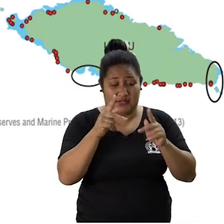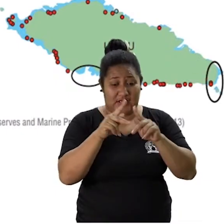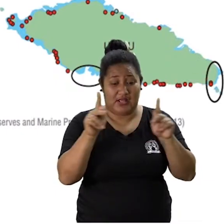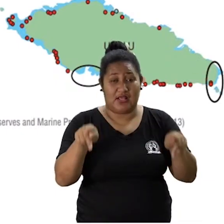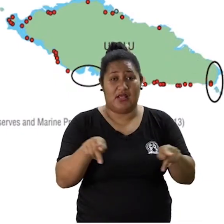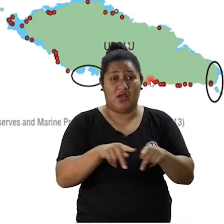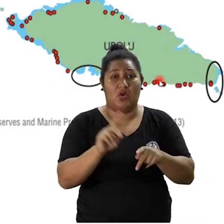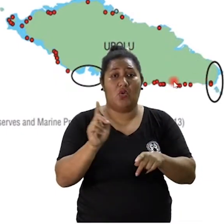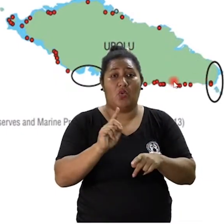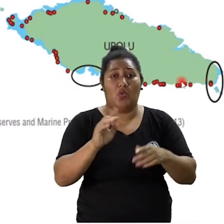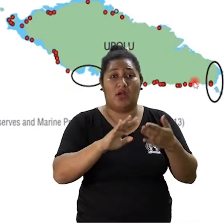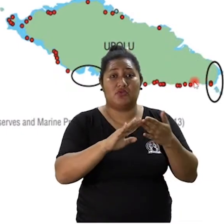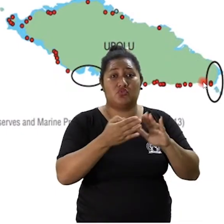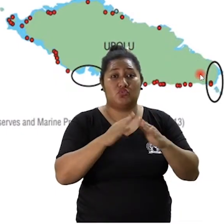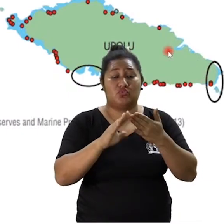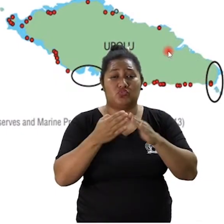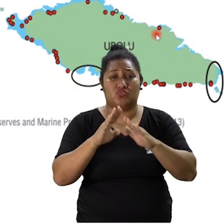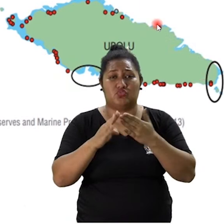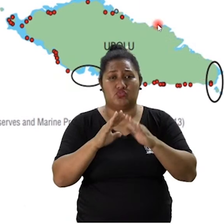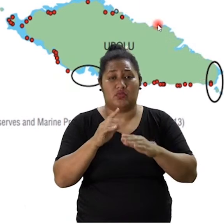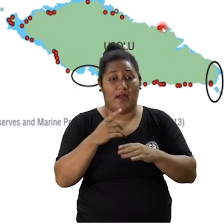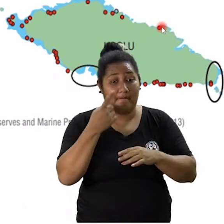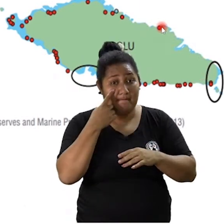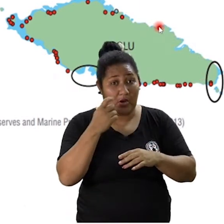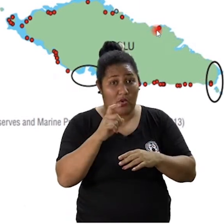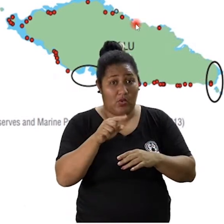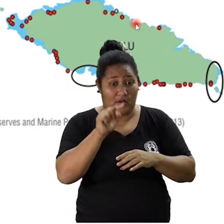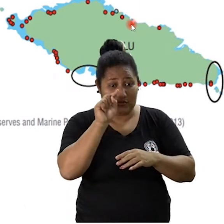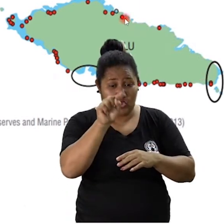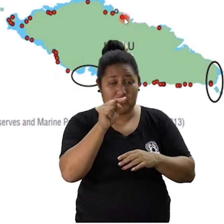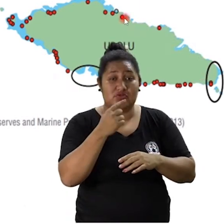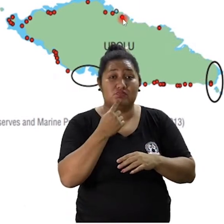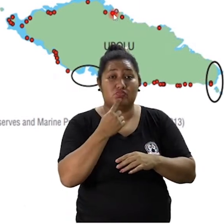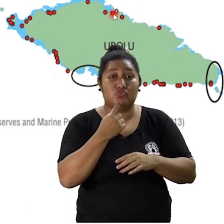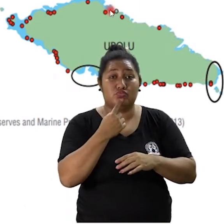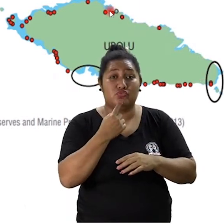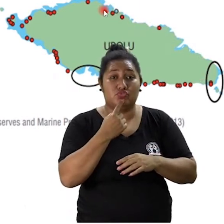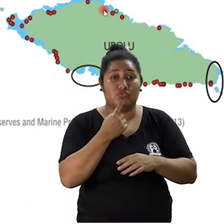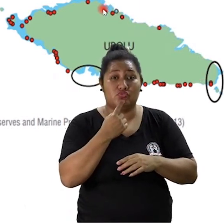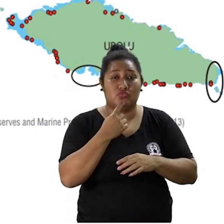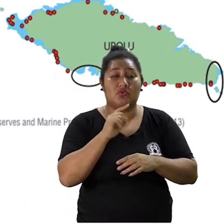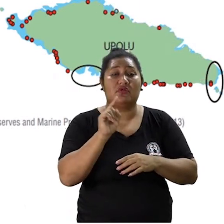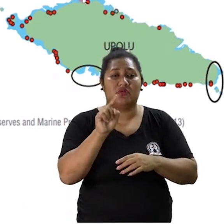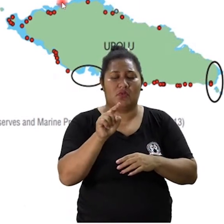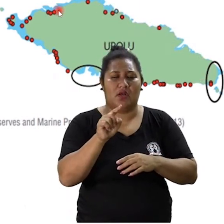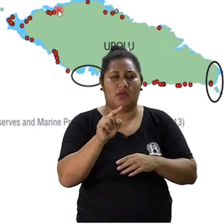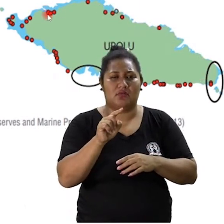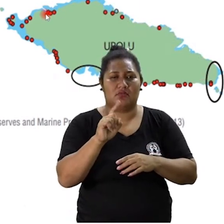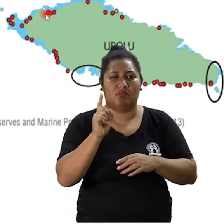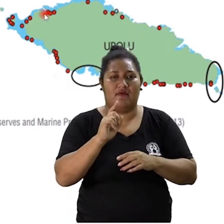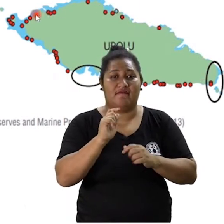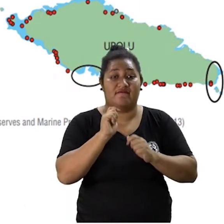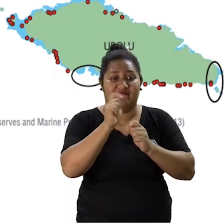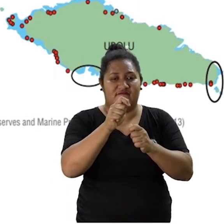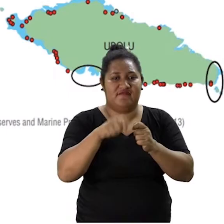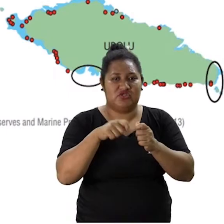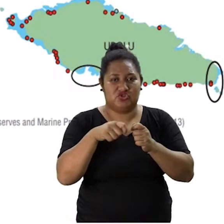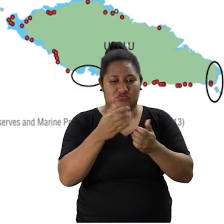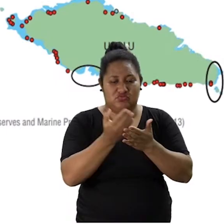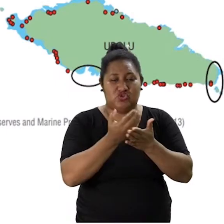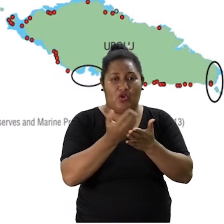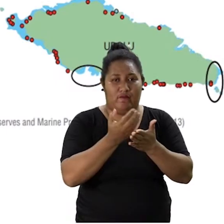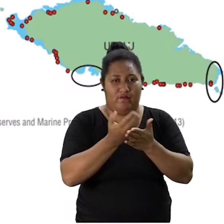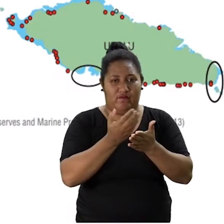o anu mafio anga ia le yele dots mumu lea. Those would be the fish reserves po